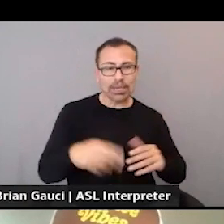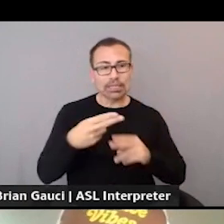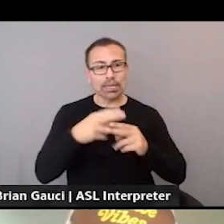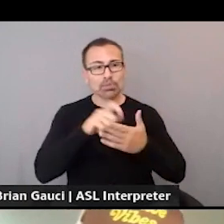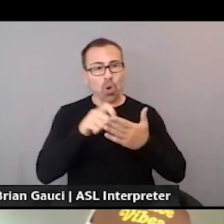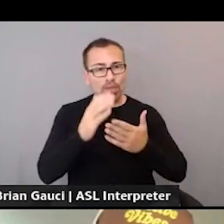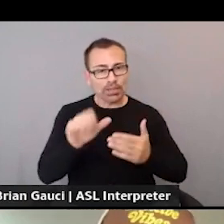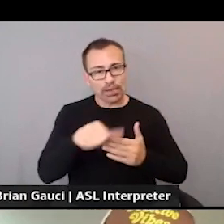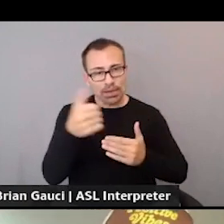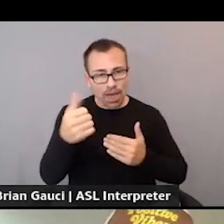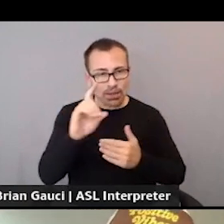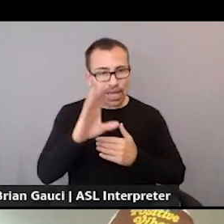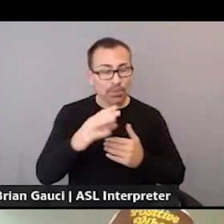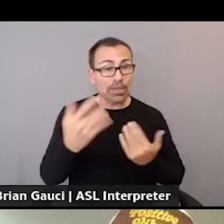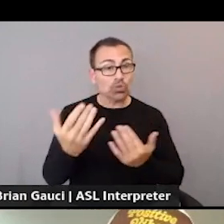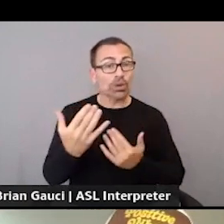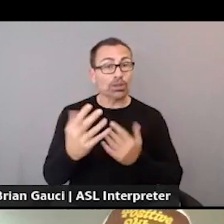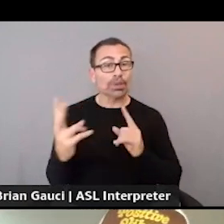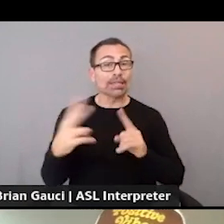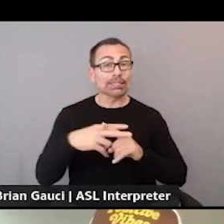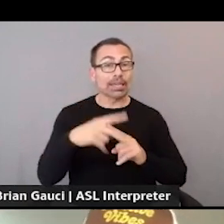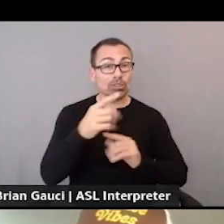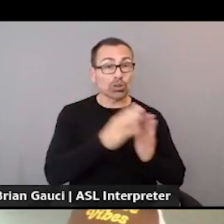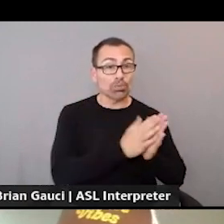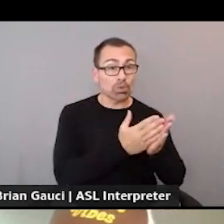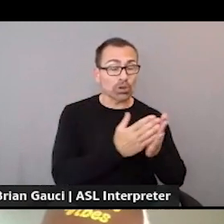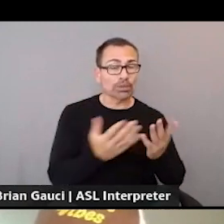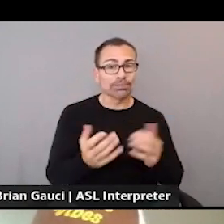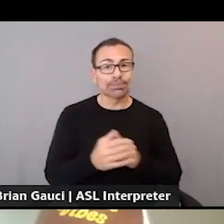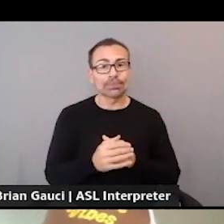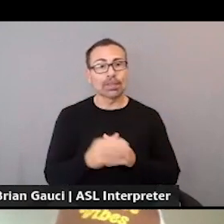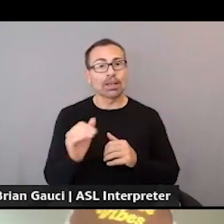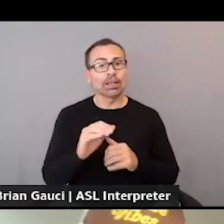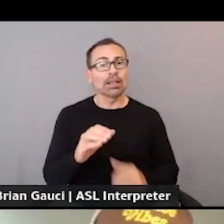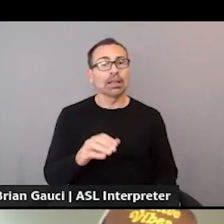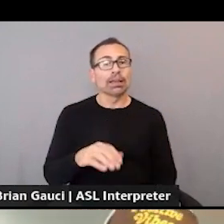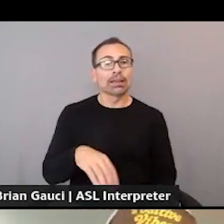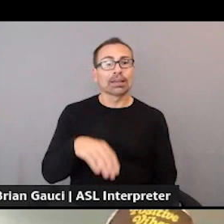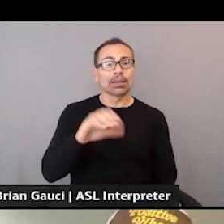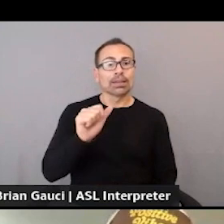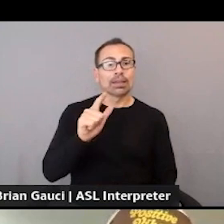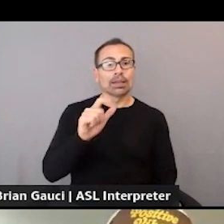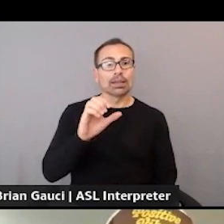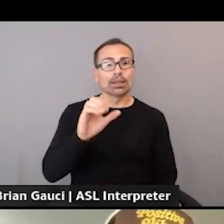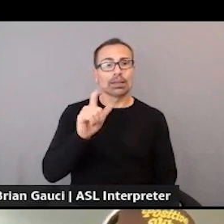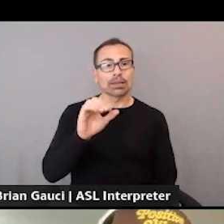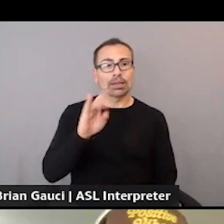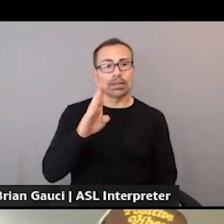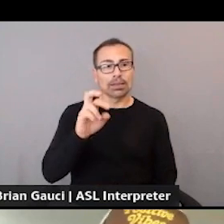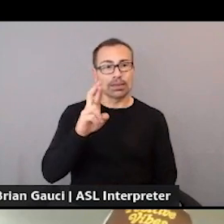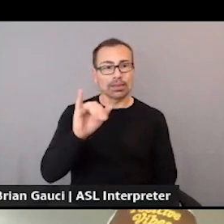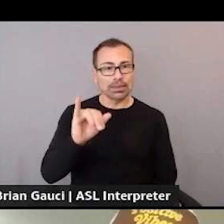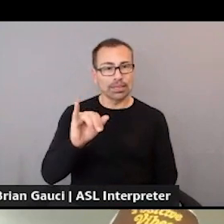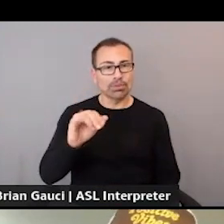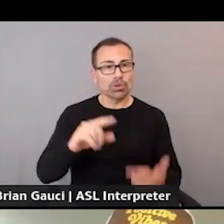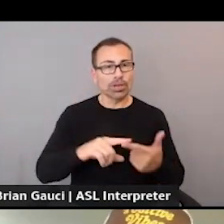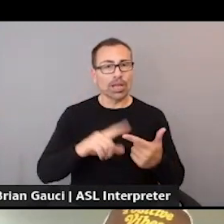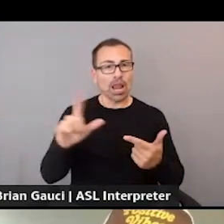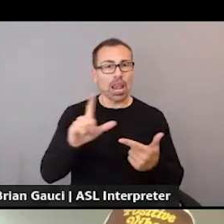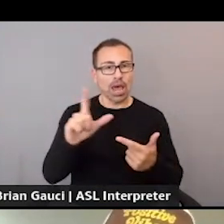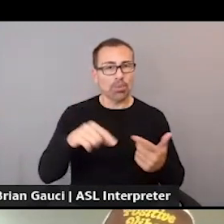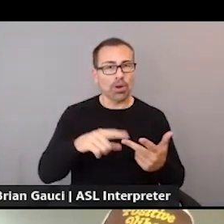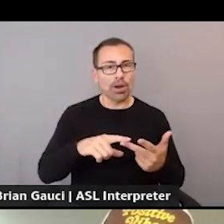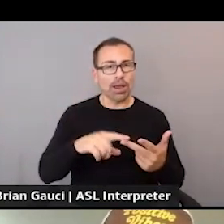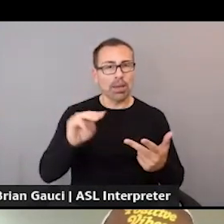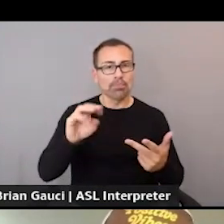another, waiting to be assigned to a book, like a Calibre library meta tag edit. I'm not sure what that is, to be